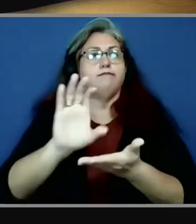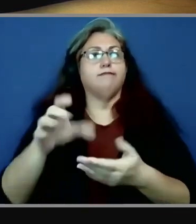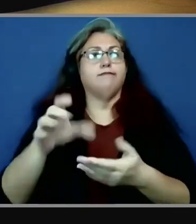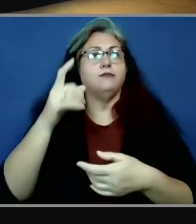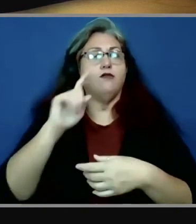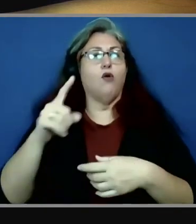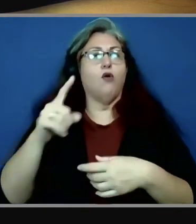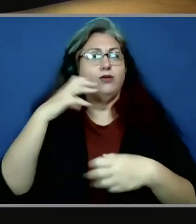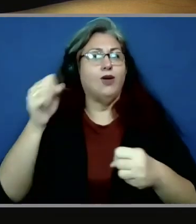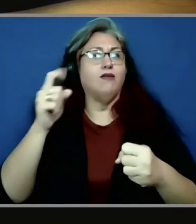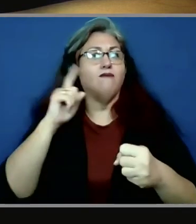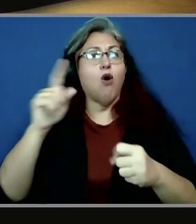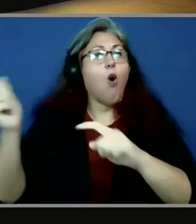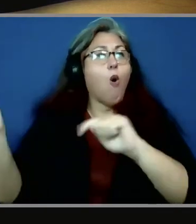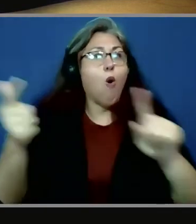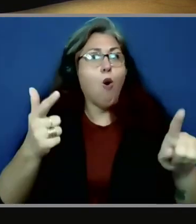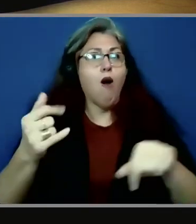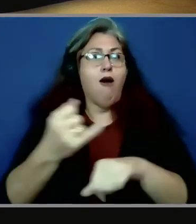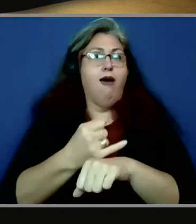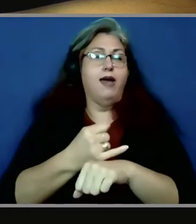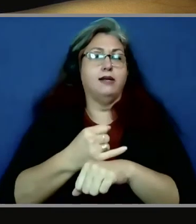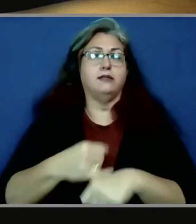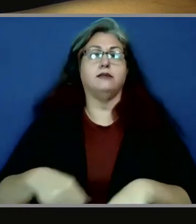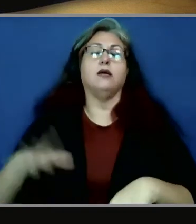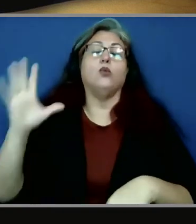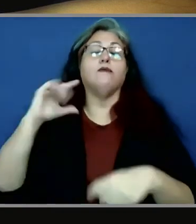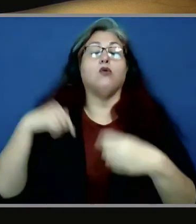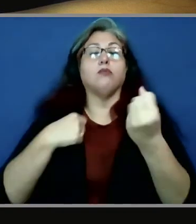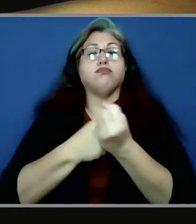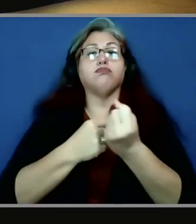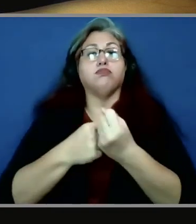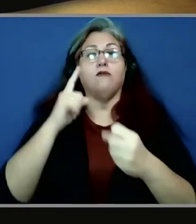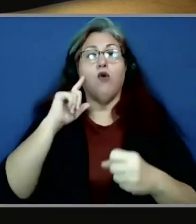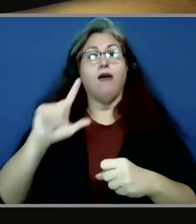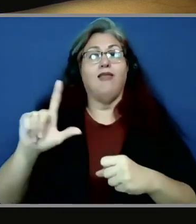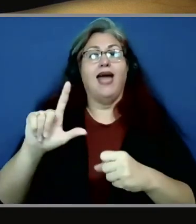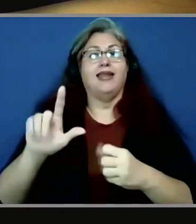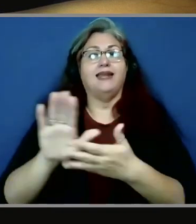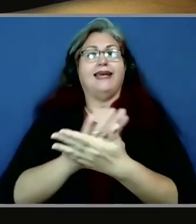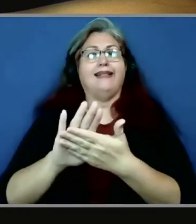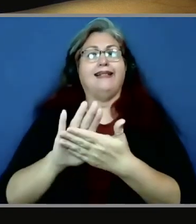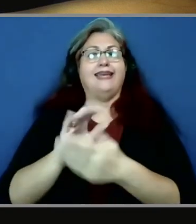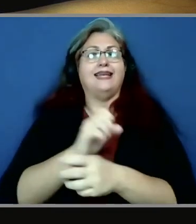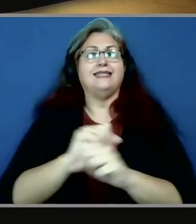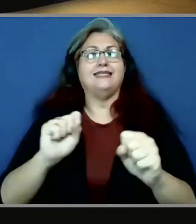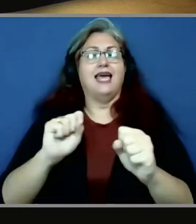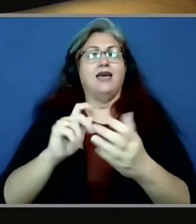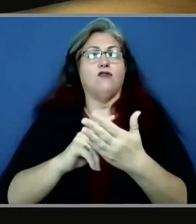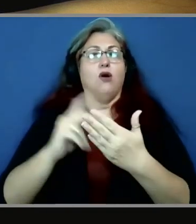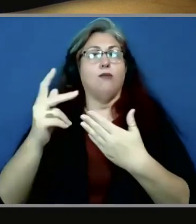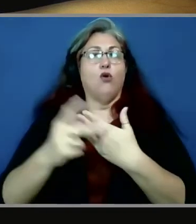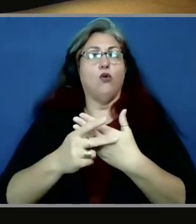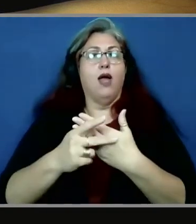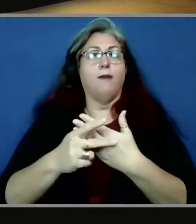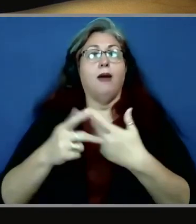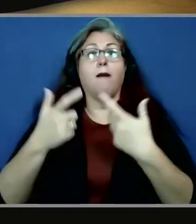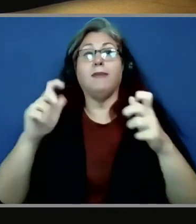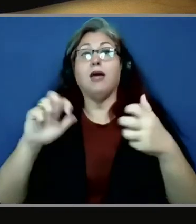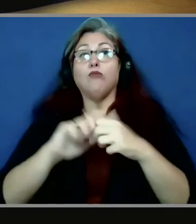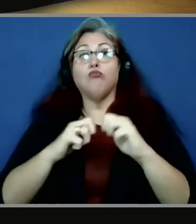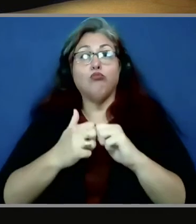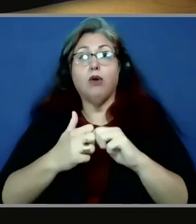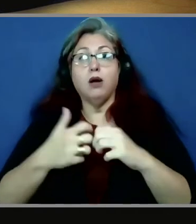islands. When we advocated for the Lahaina Clean and Safe program, a big problem of it was that there